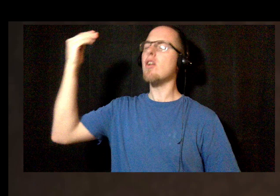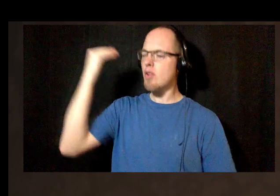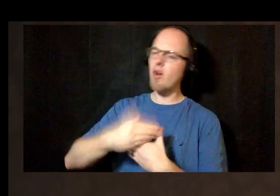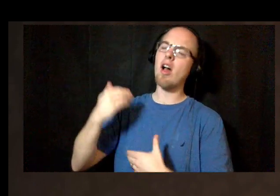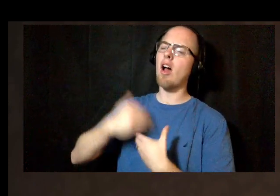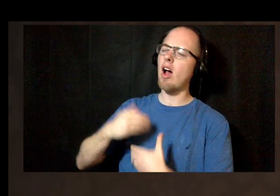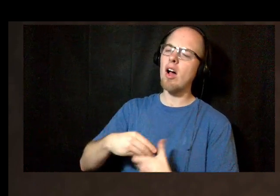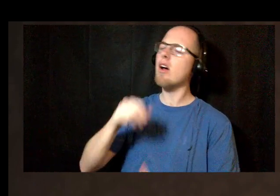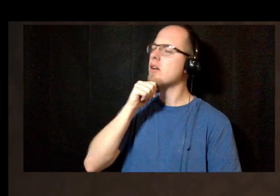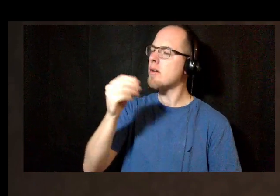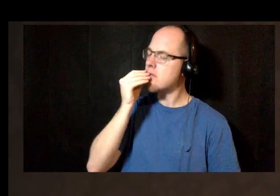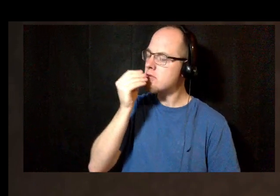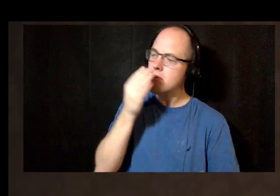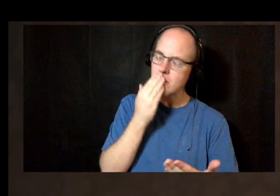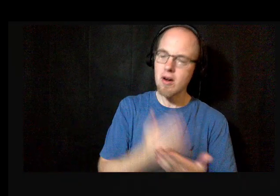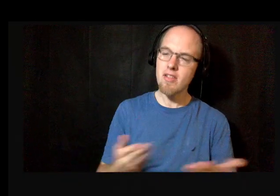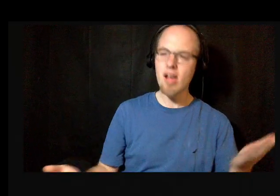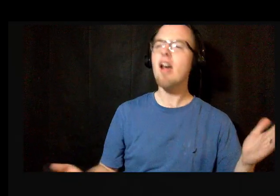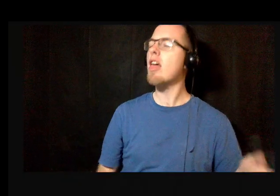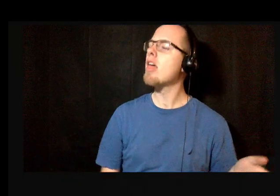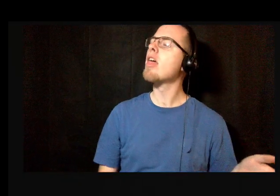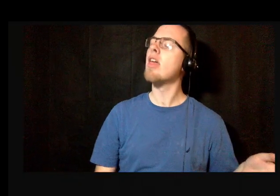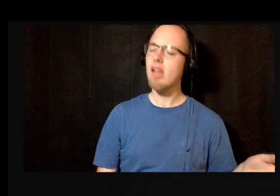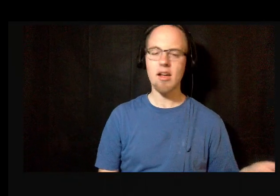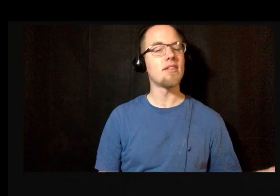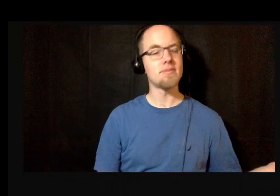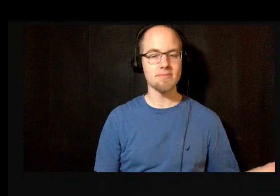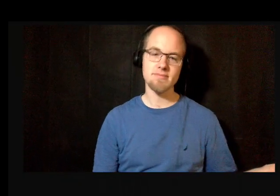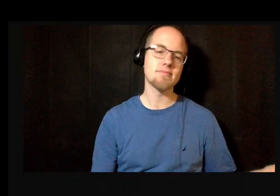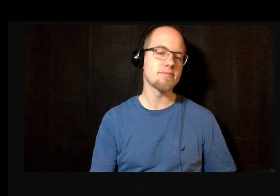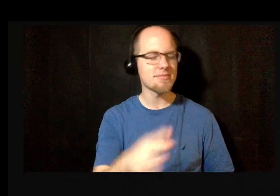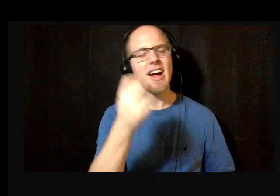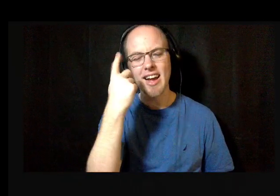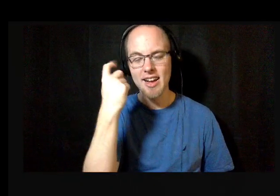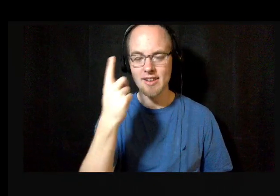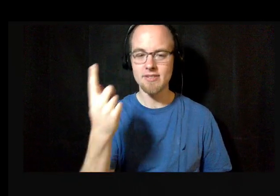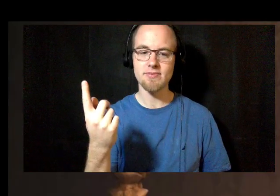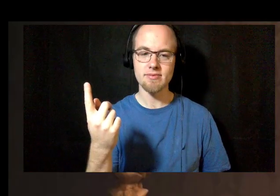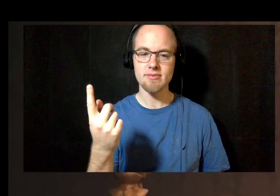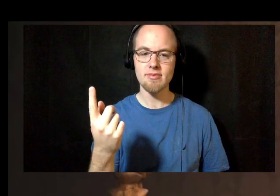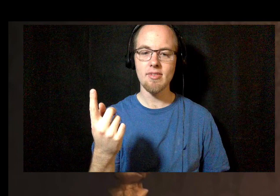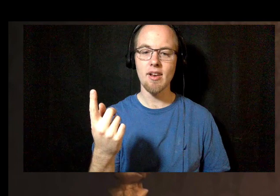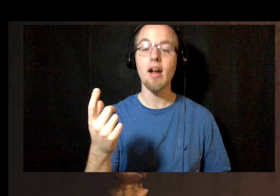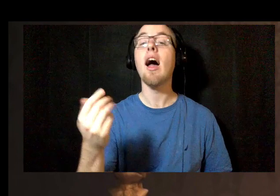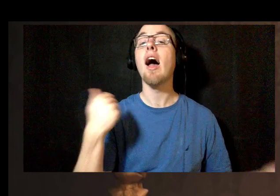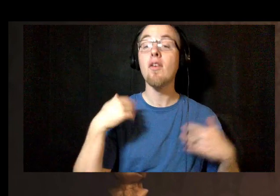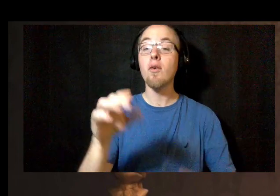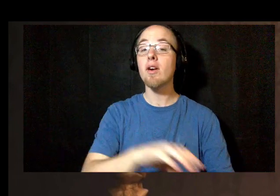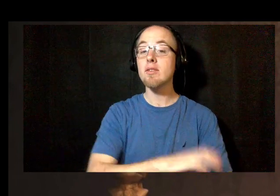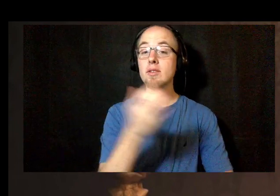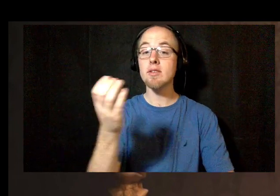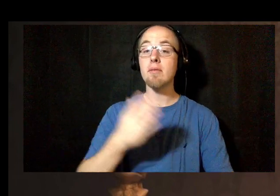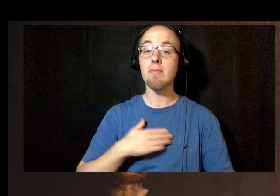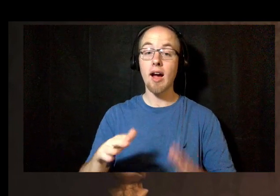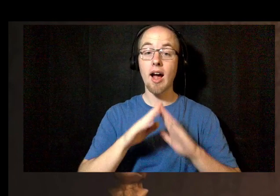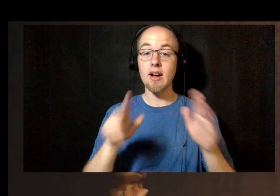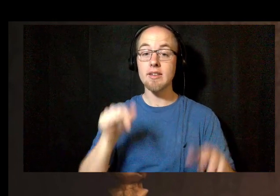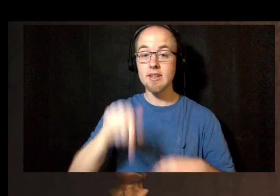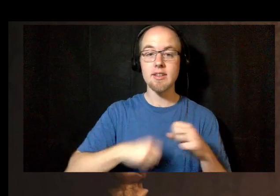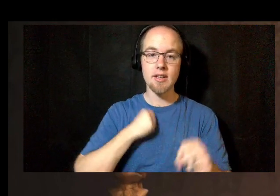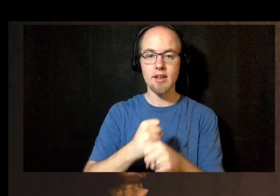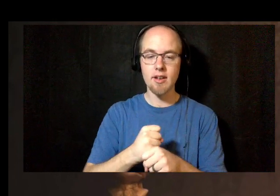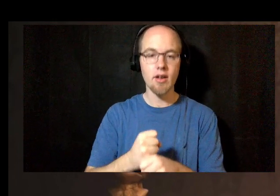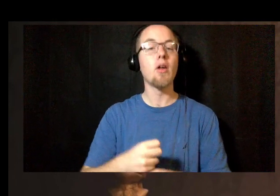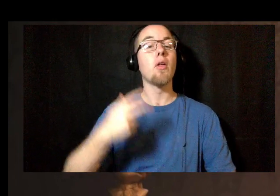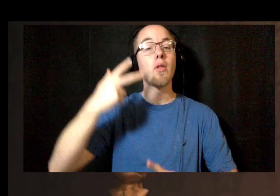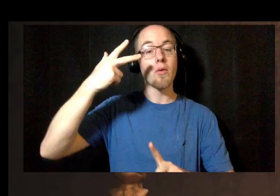eat the good stuff. Which I get, I totally get. We're having Christmas at my house this year, right? 3 months